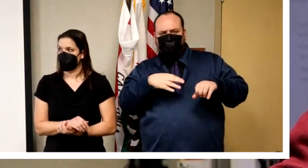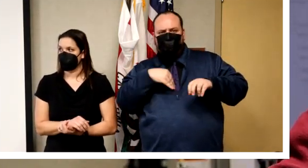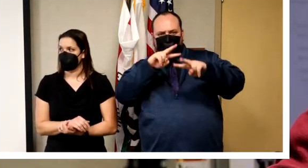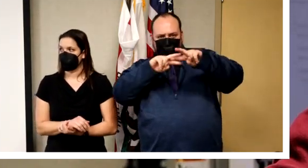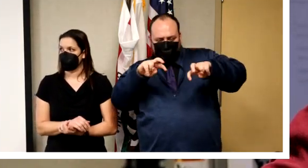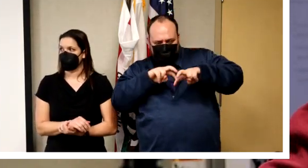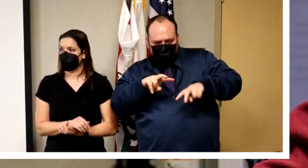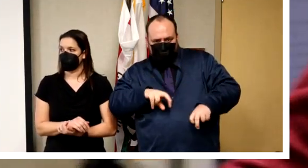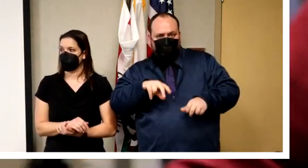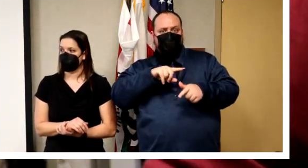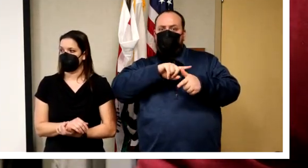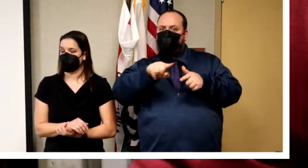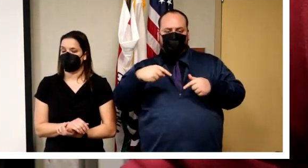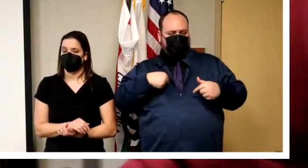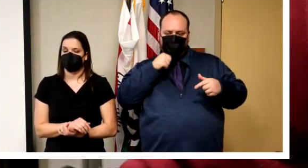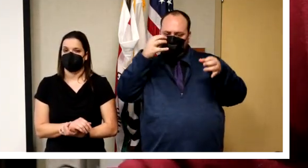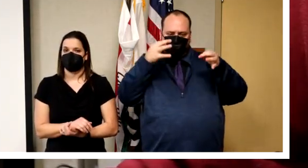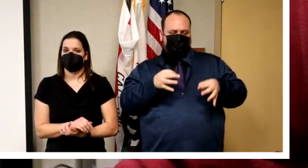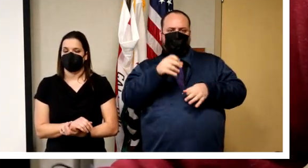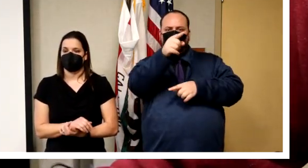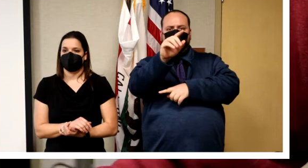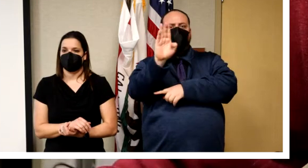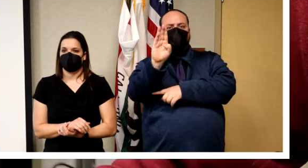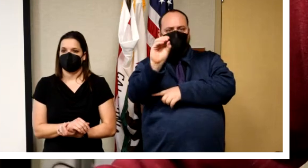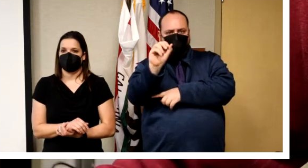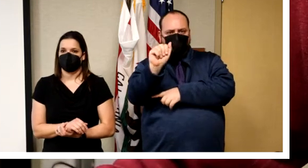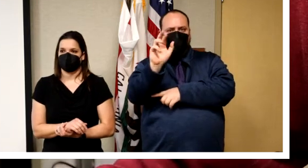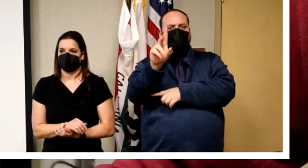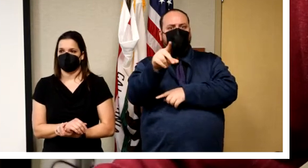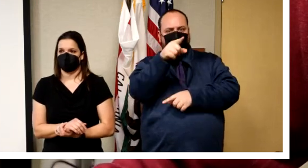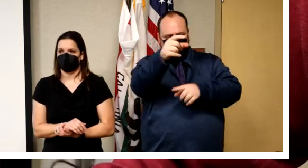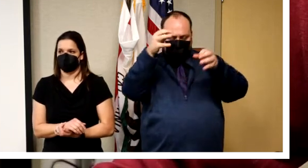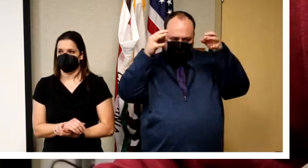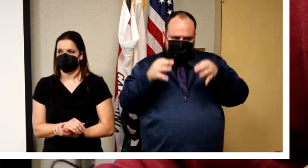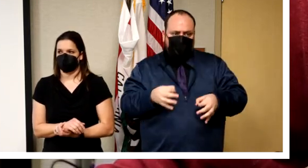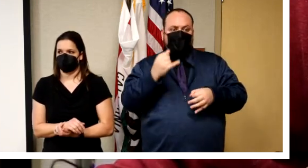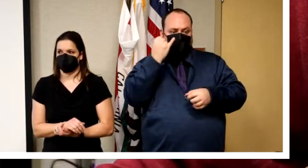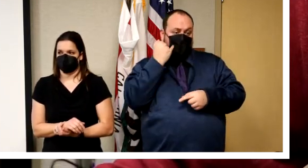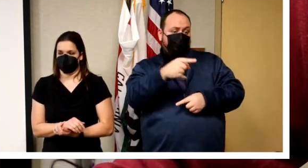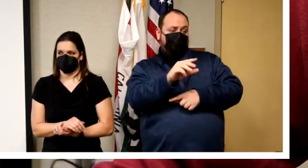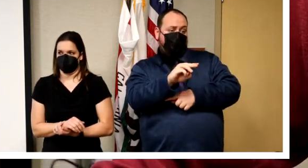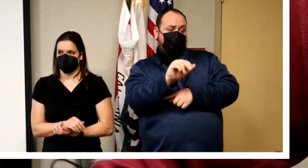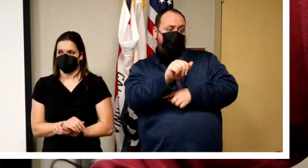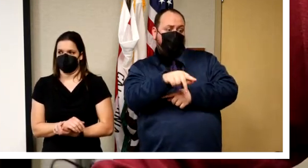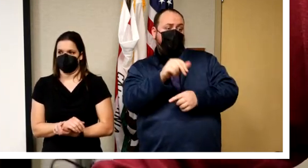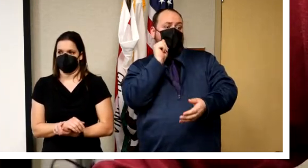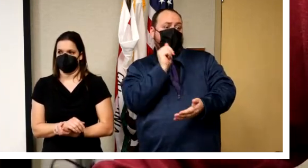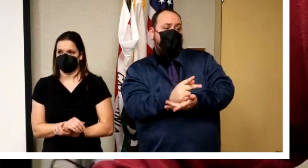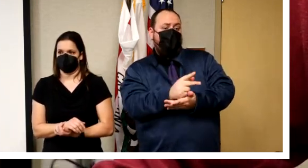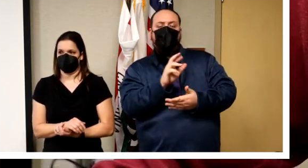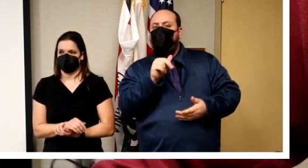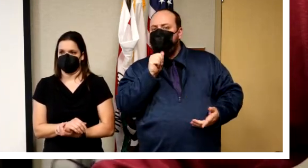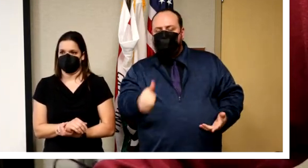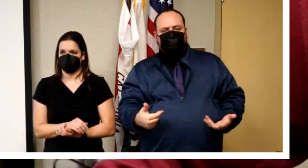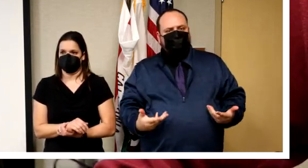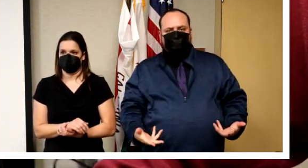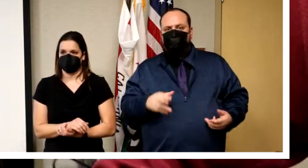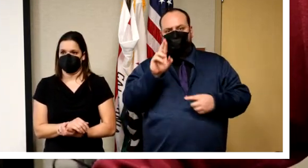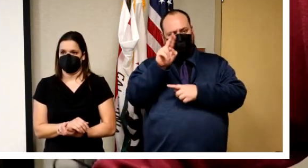board gets to decide that. But then in terms of the way they run these meetings, in terms of the time allocation, that's entirely up to those people behind you.